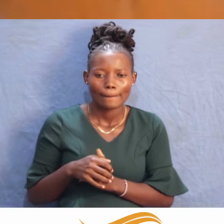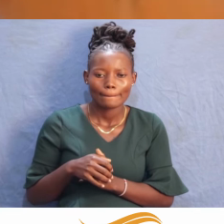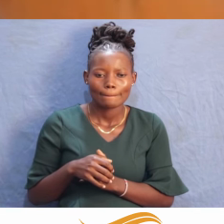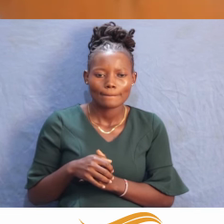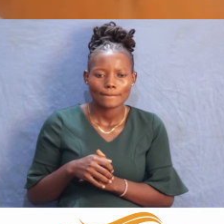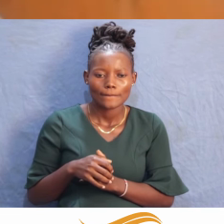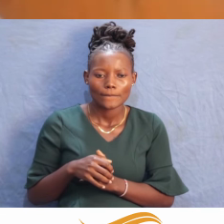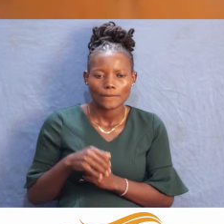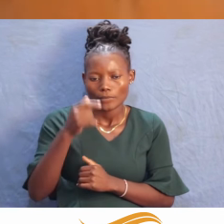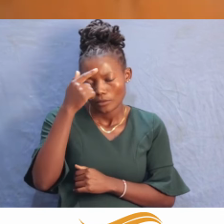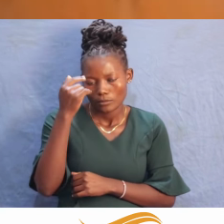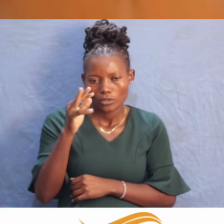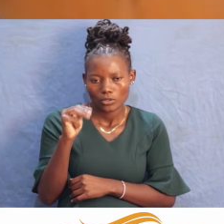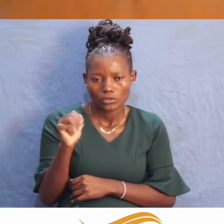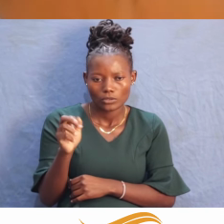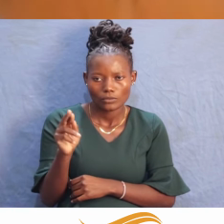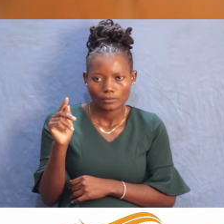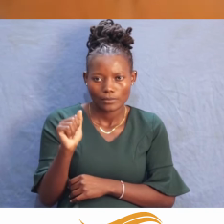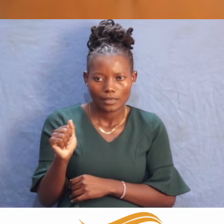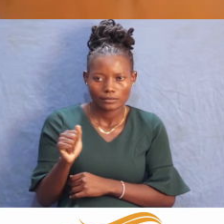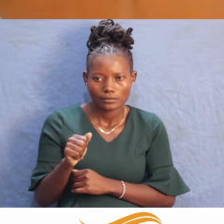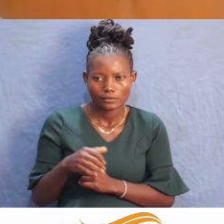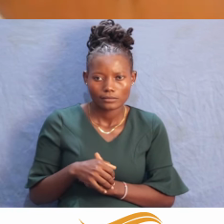In VO2 max,